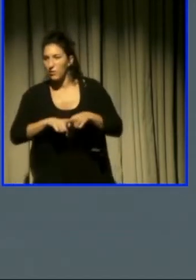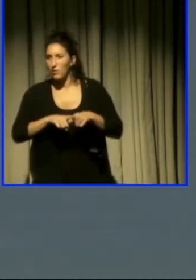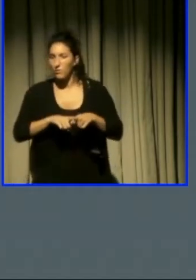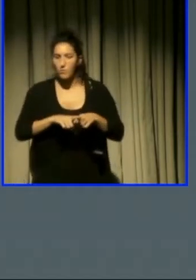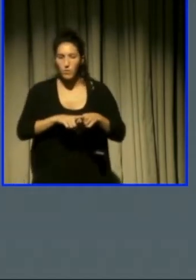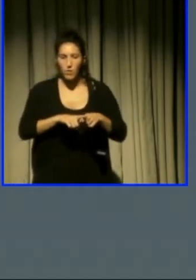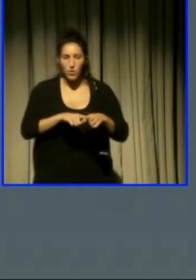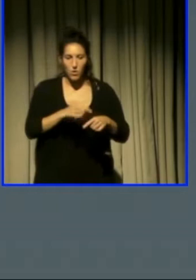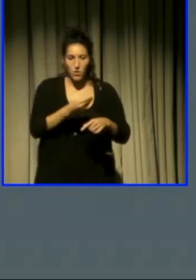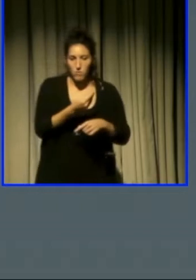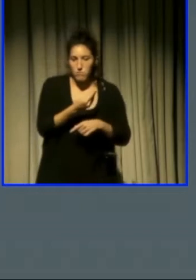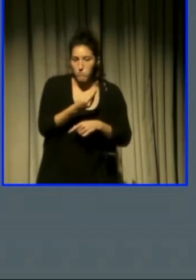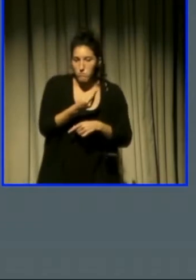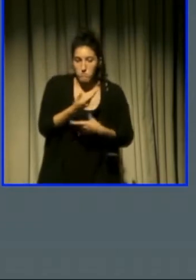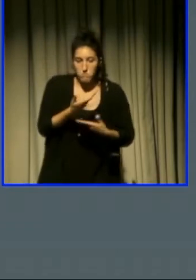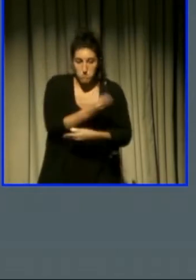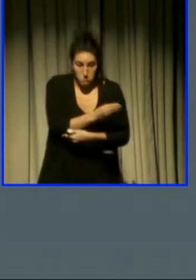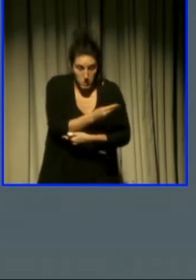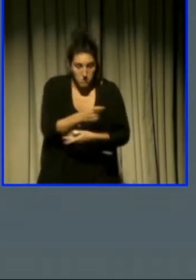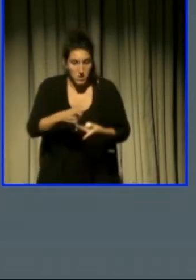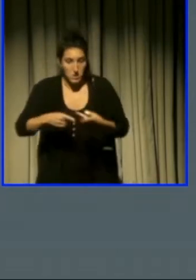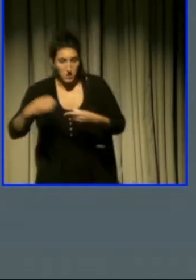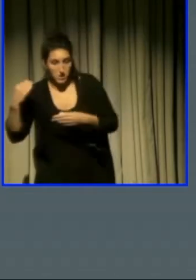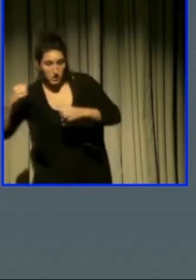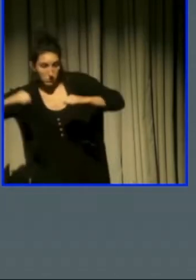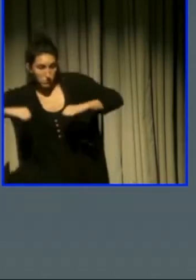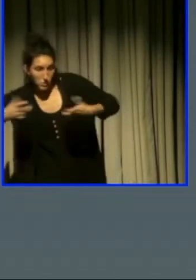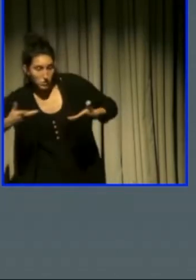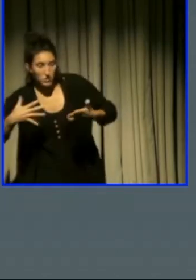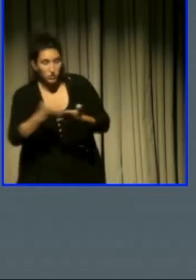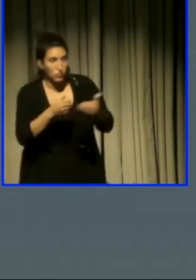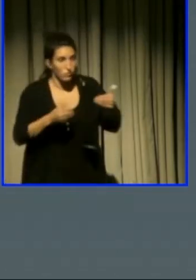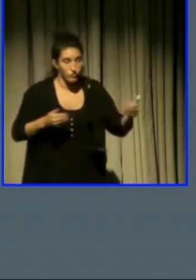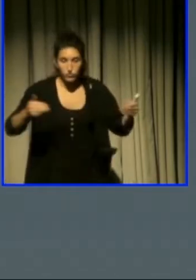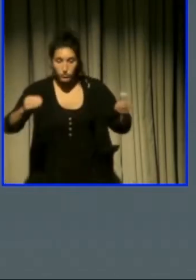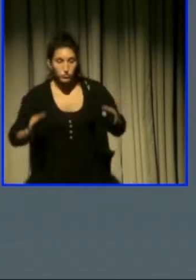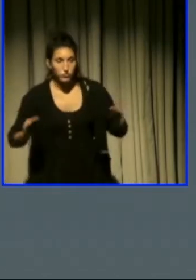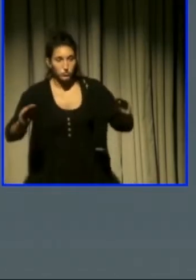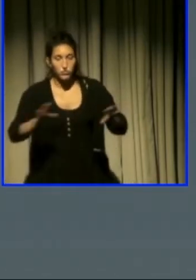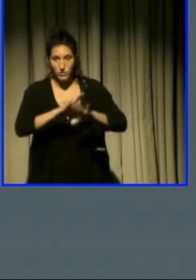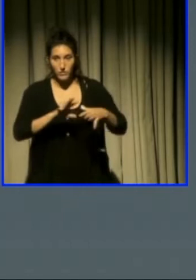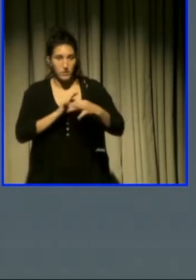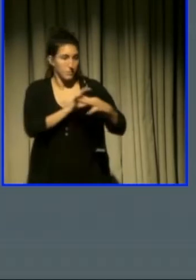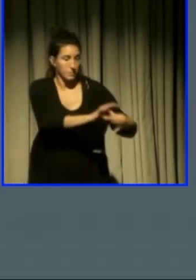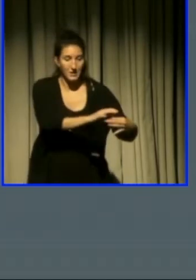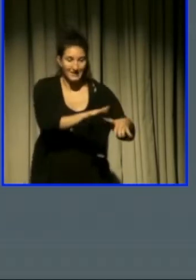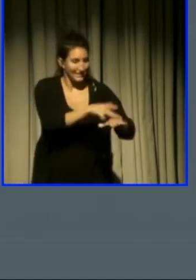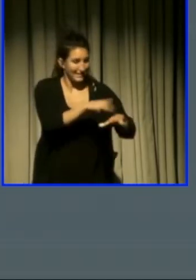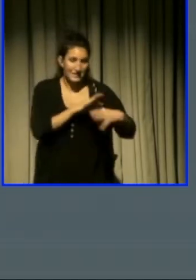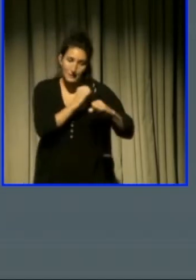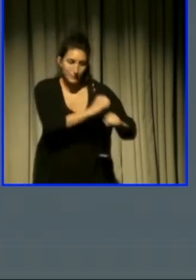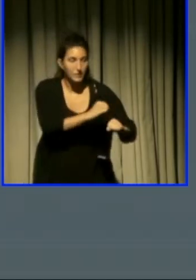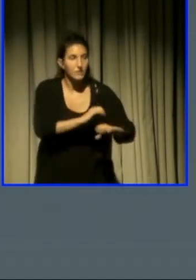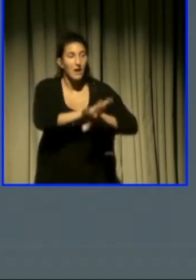and livelihoods depend on it. And in many instances, it's been a savior. So imagine I wouldn't be here presenting to you